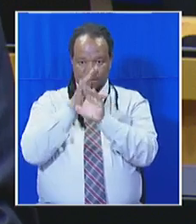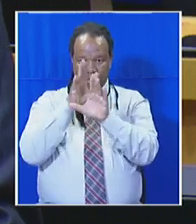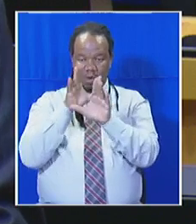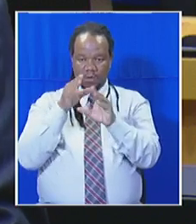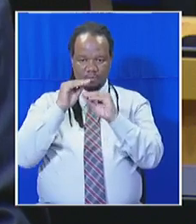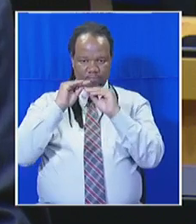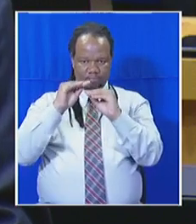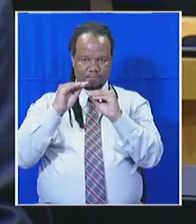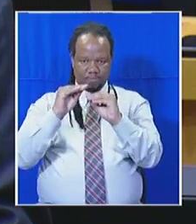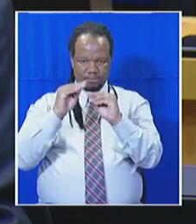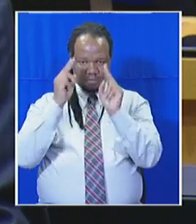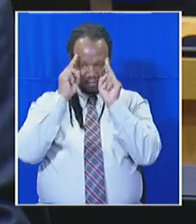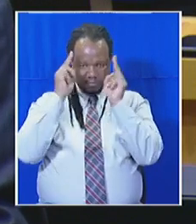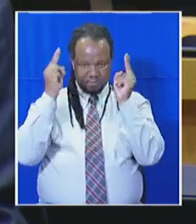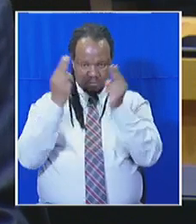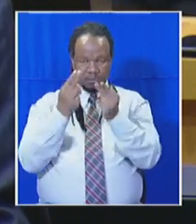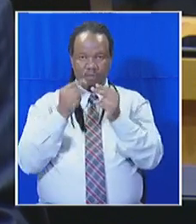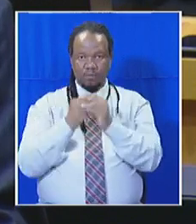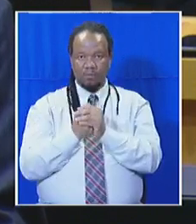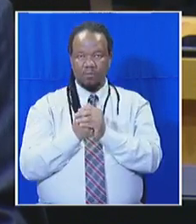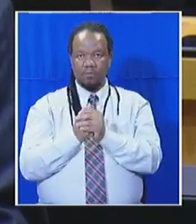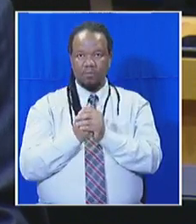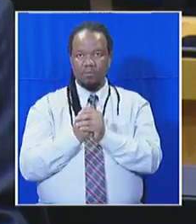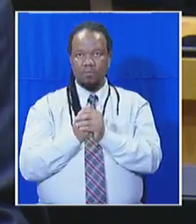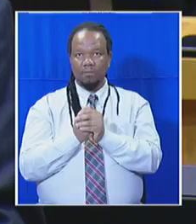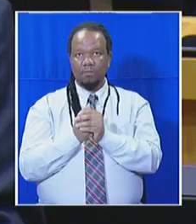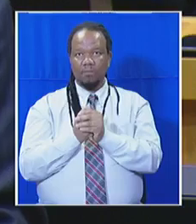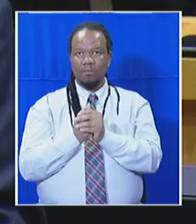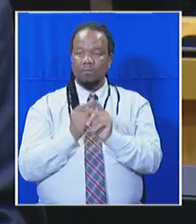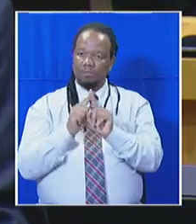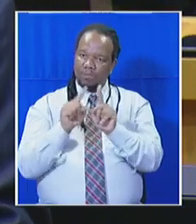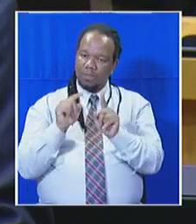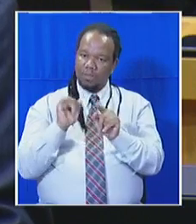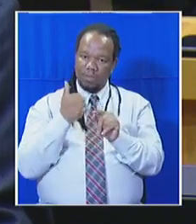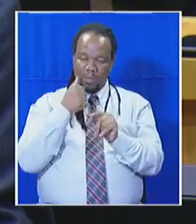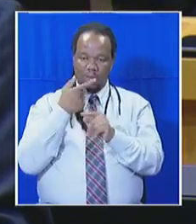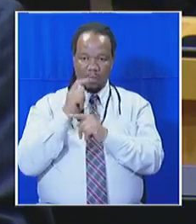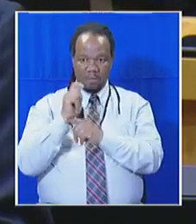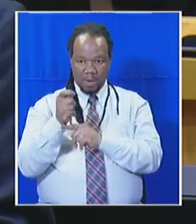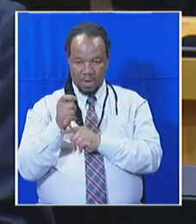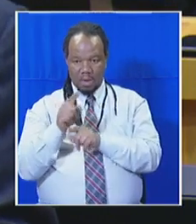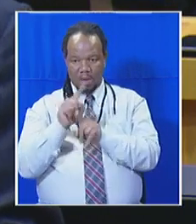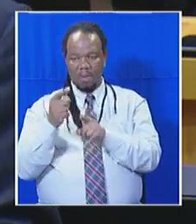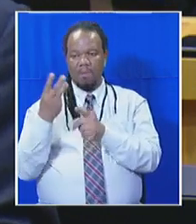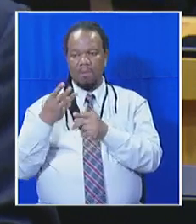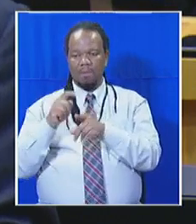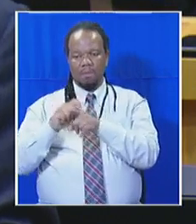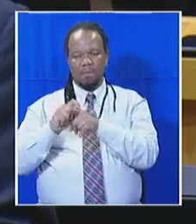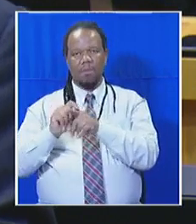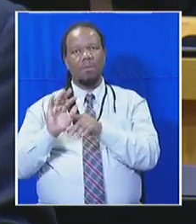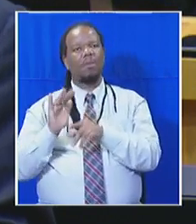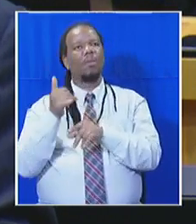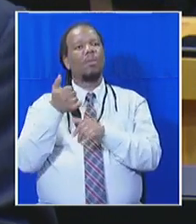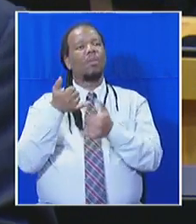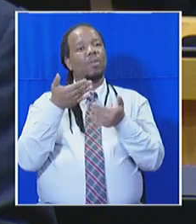our universities in order to ensure value for money. In fact, one of the issues raised by the